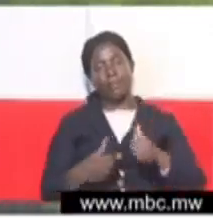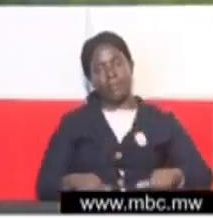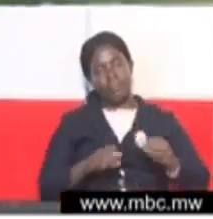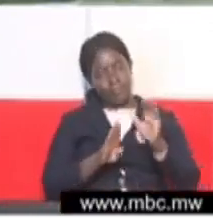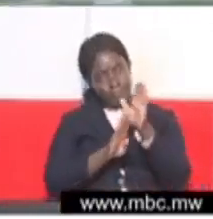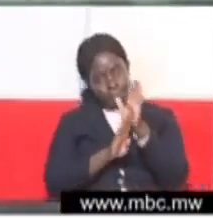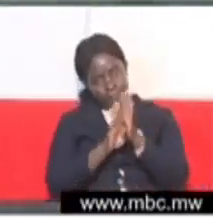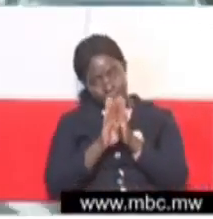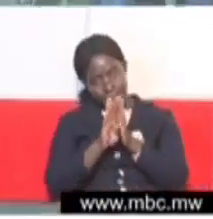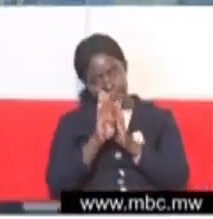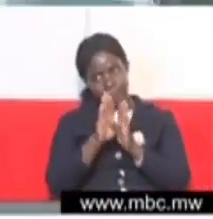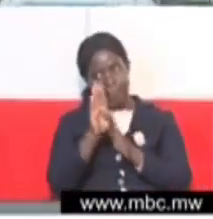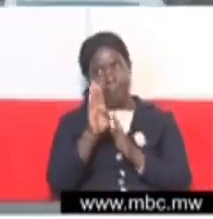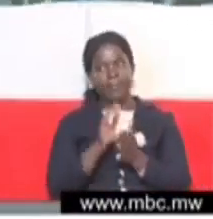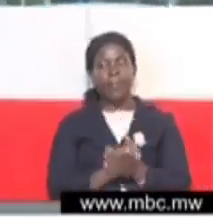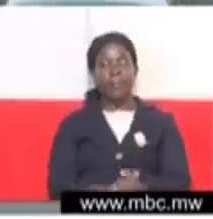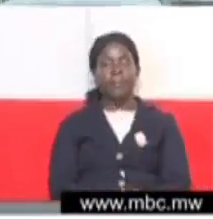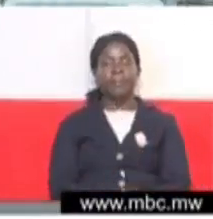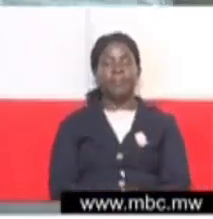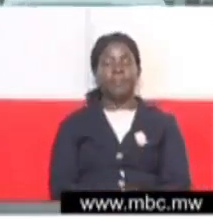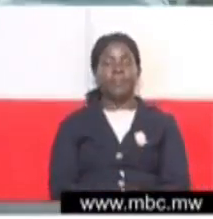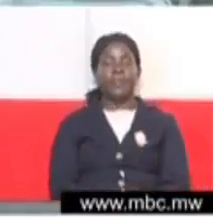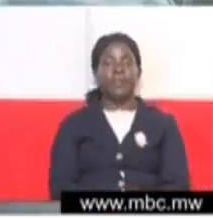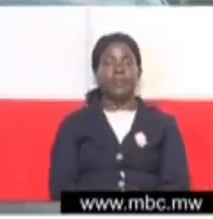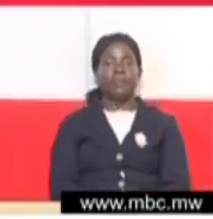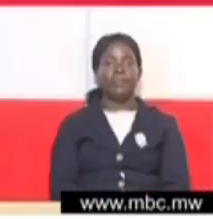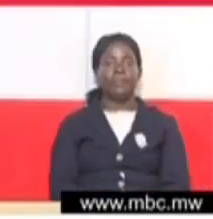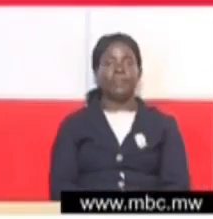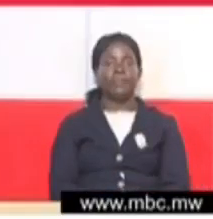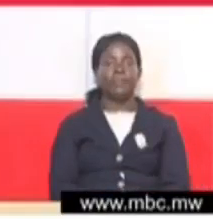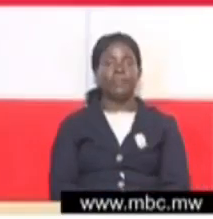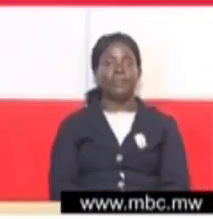powerhouse. Reporting for NBC in Beijing.